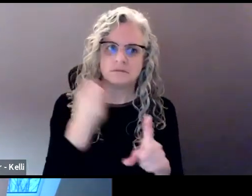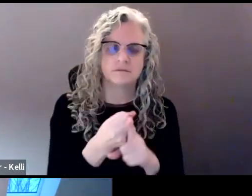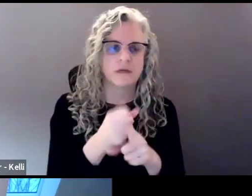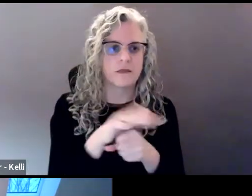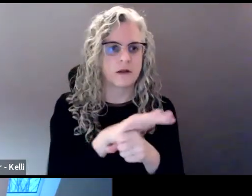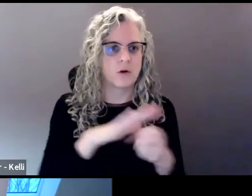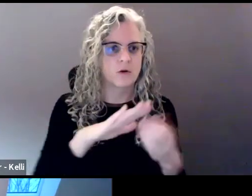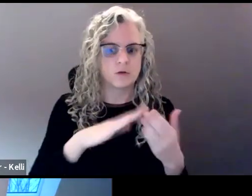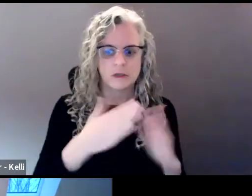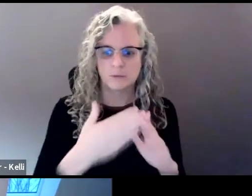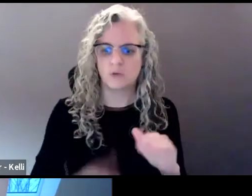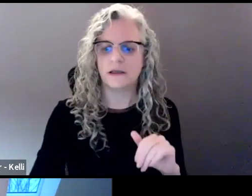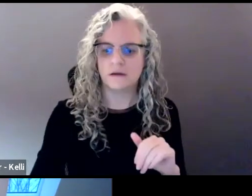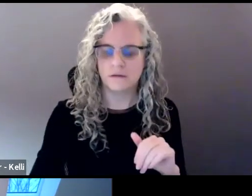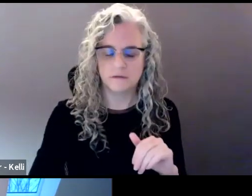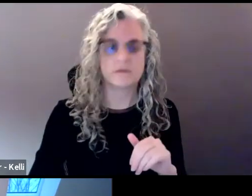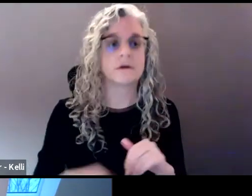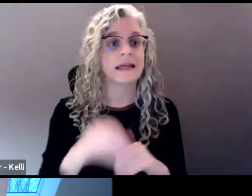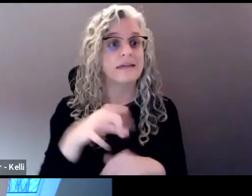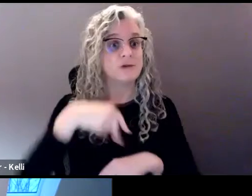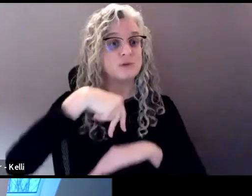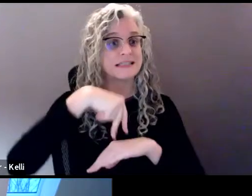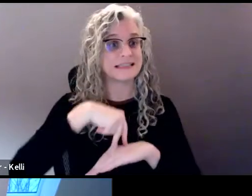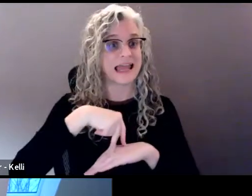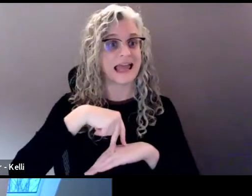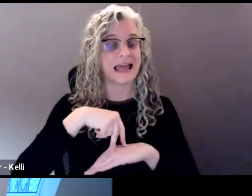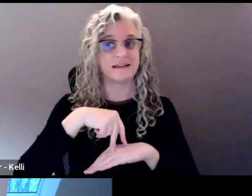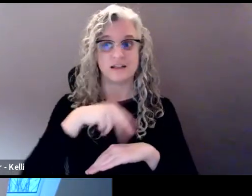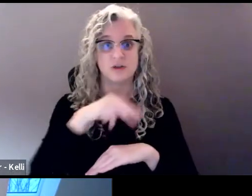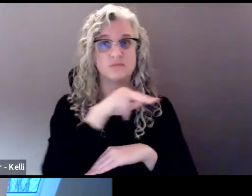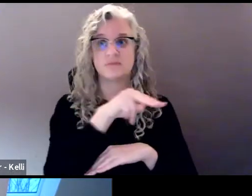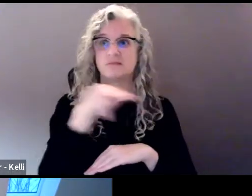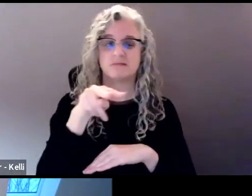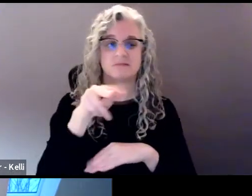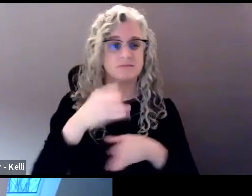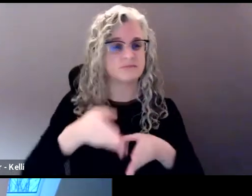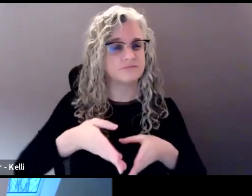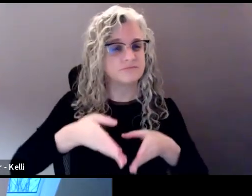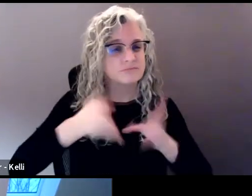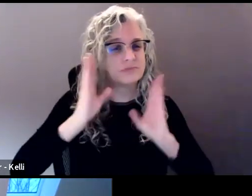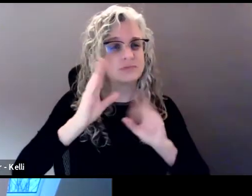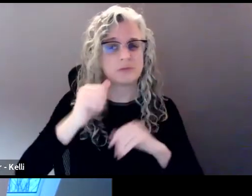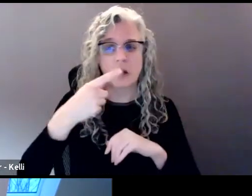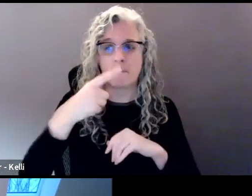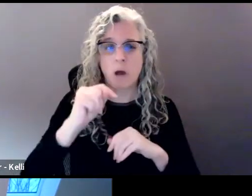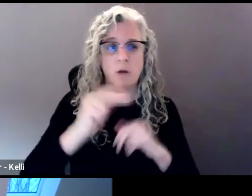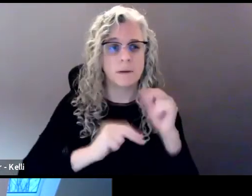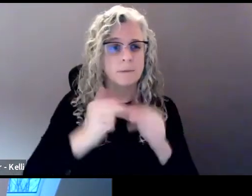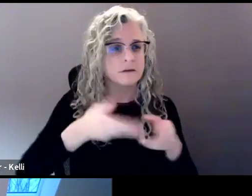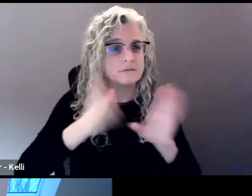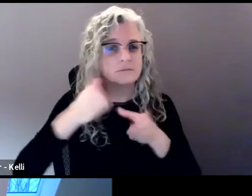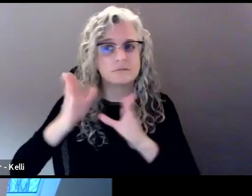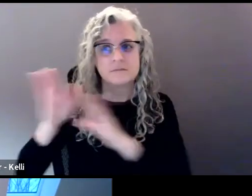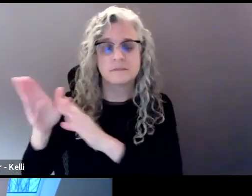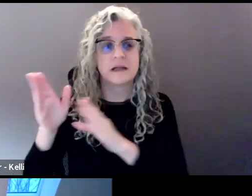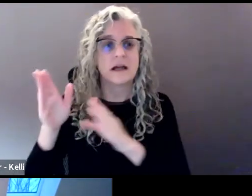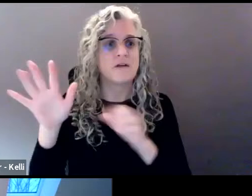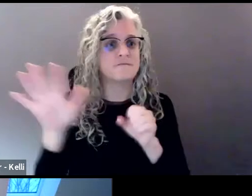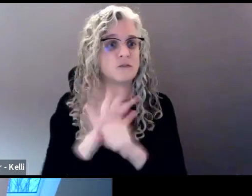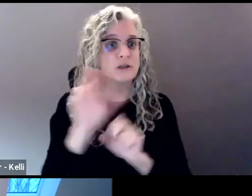stands at the Virginia Square station, all one sees is high-rise commercial and residential buildings that are filled with commuters.